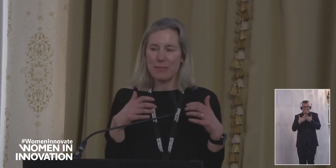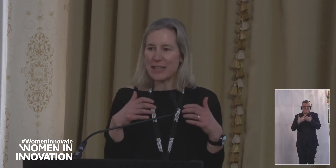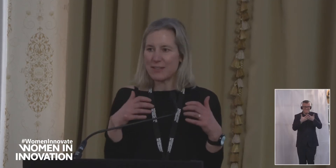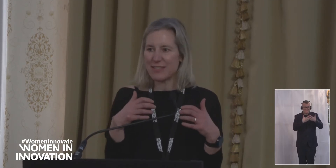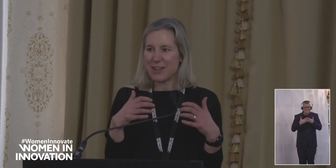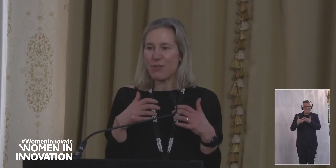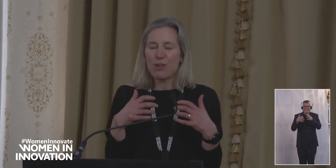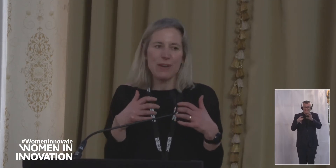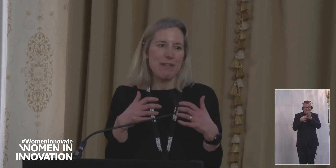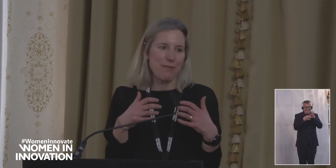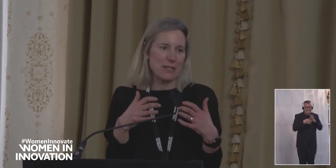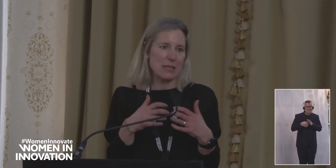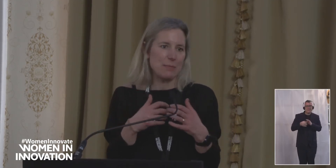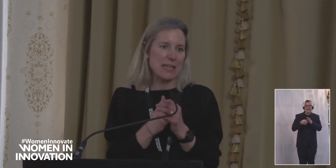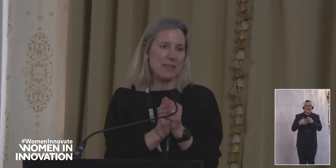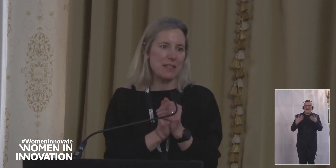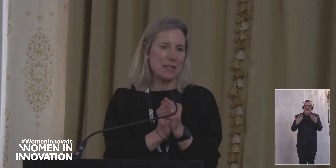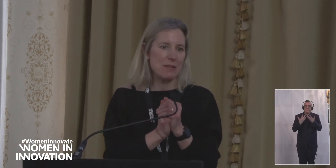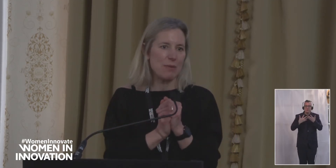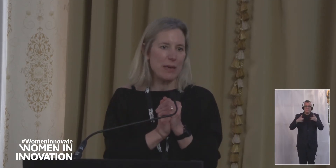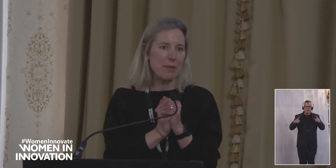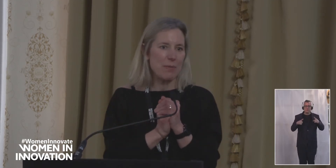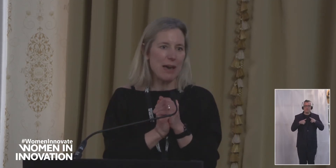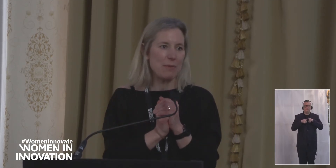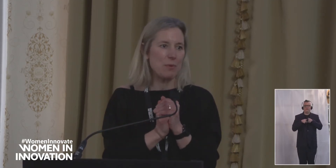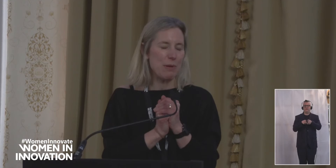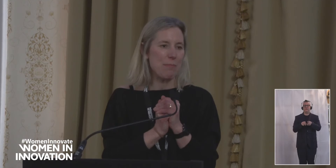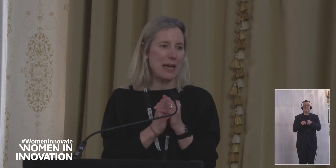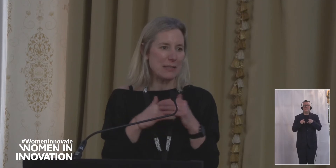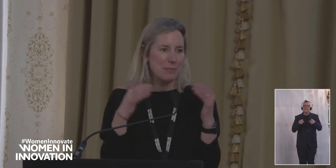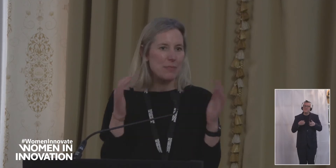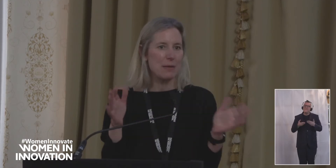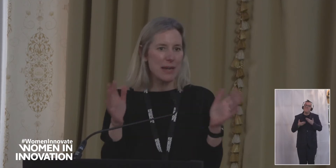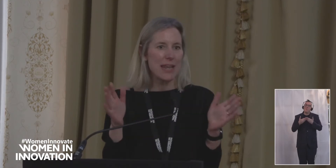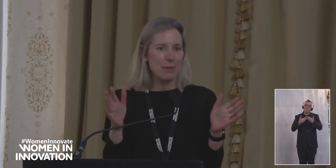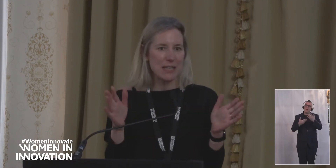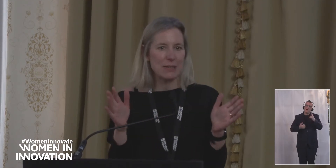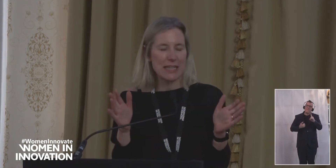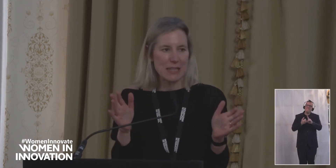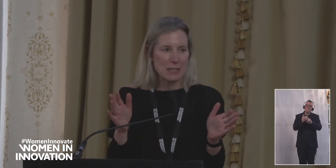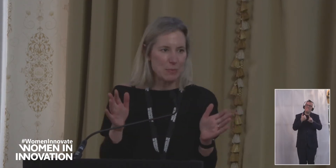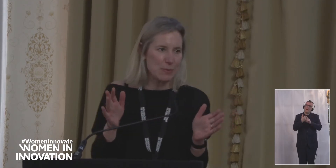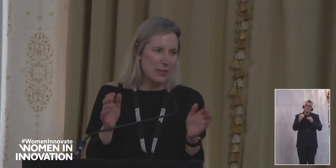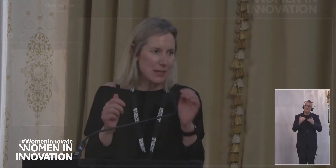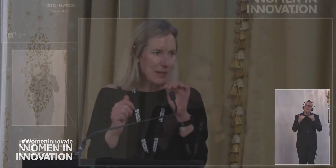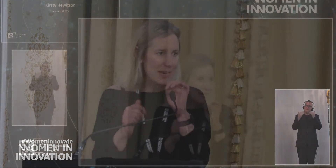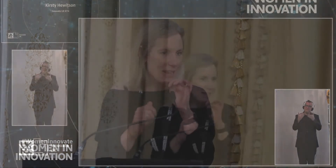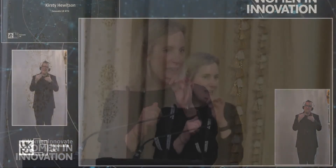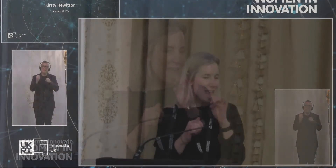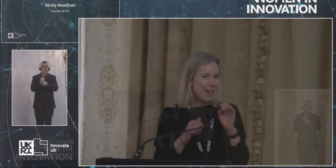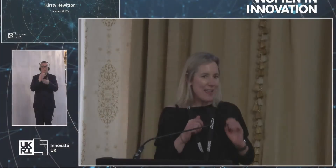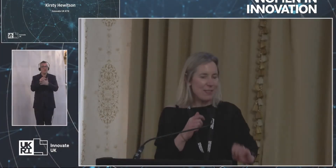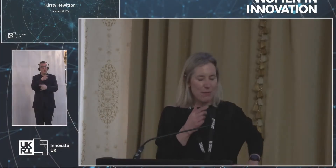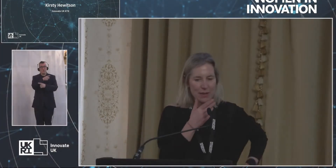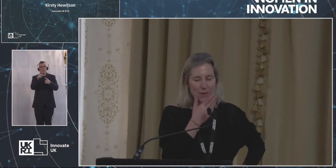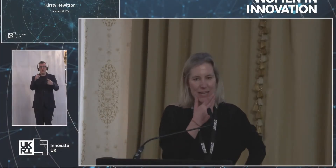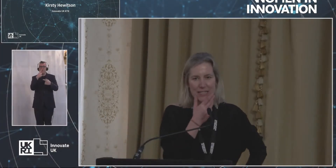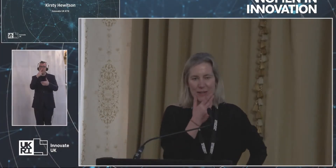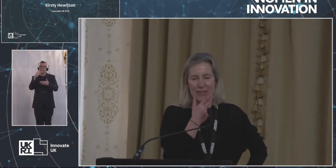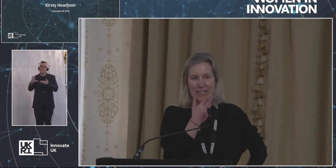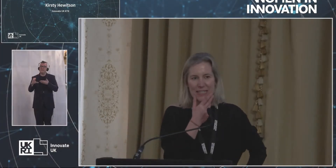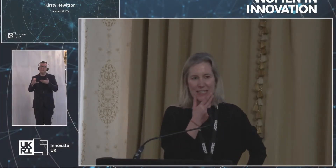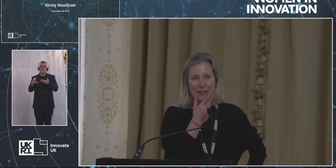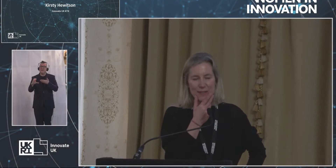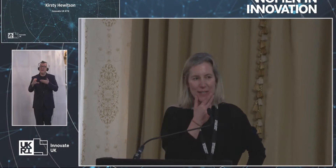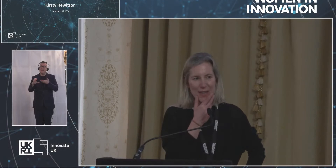you know, make all of our efforts come together so that we're having more impact and enabling you to get the support that you need in the right way.